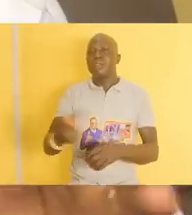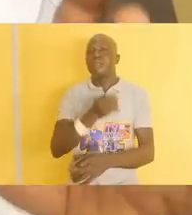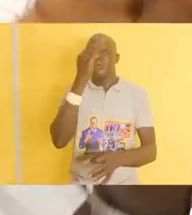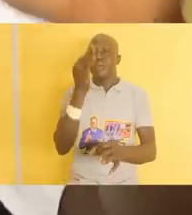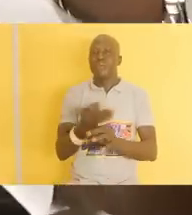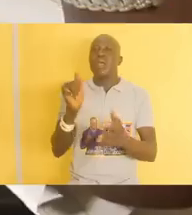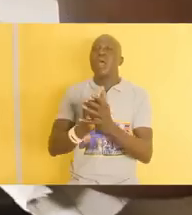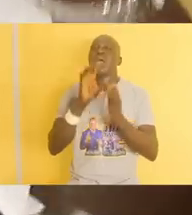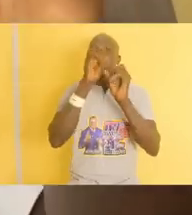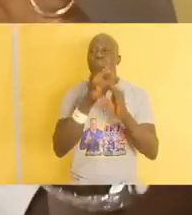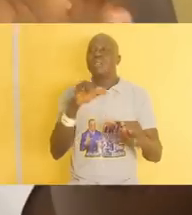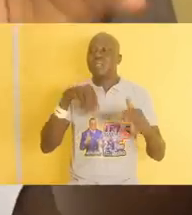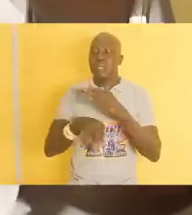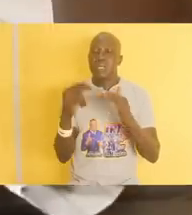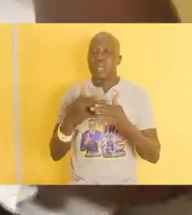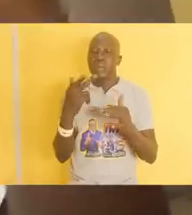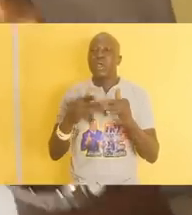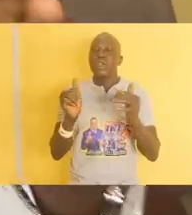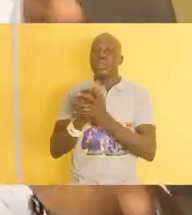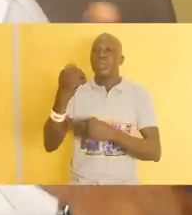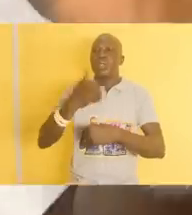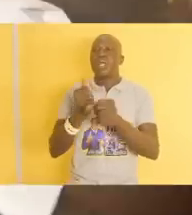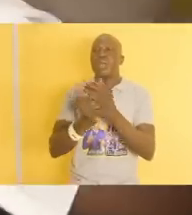bless the Lord. We don't die at all. Amen.